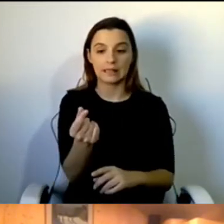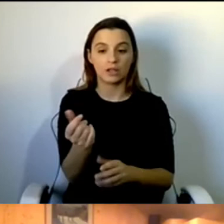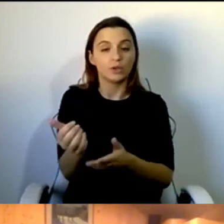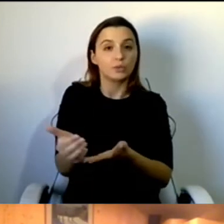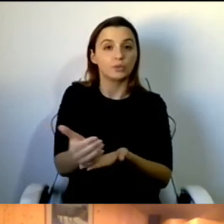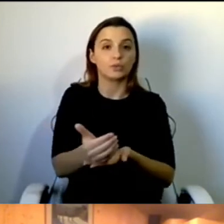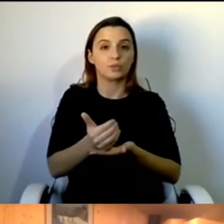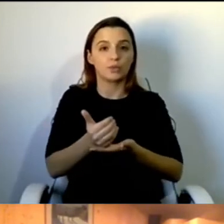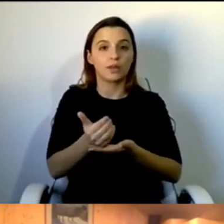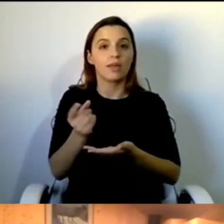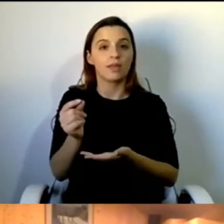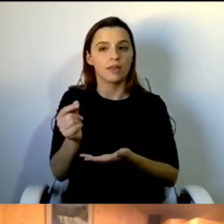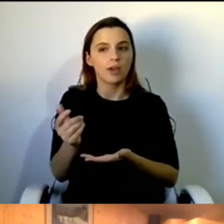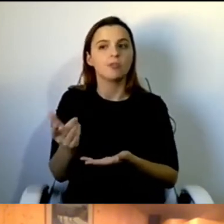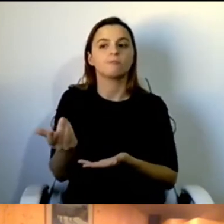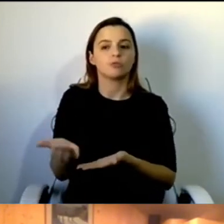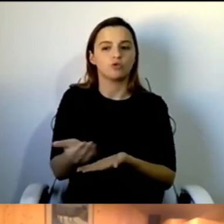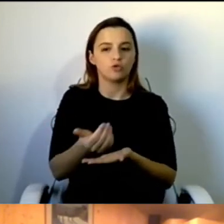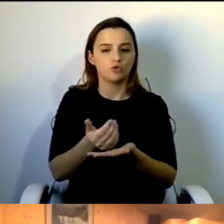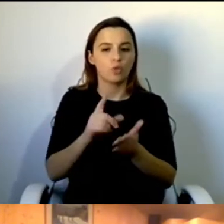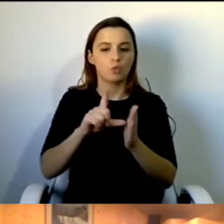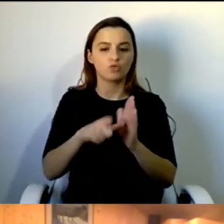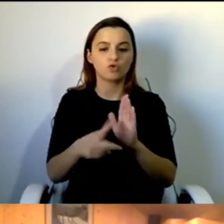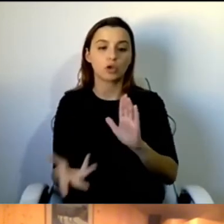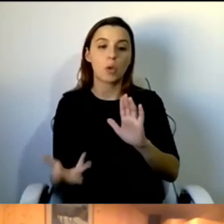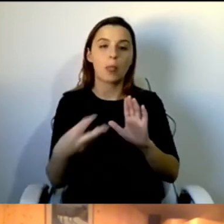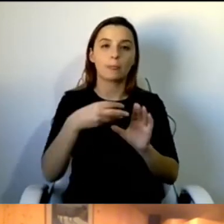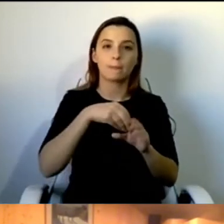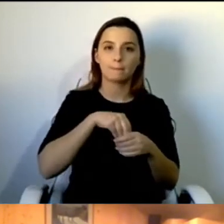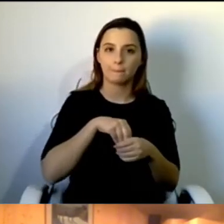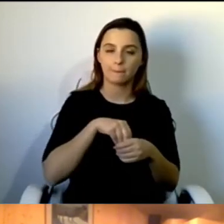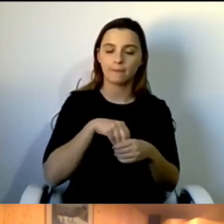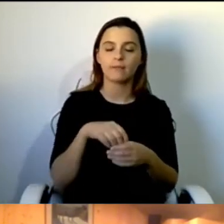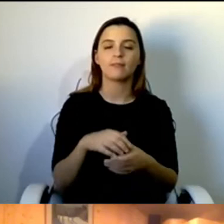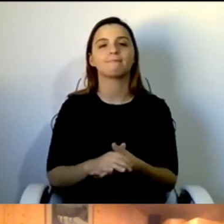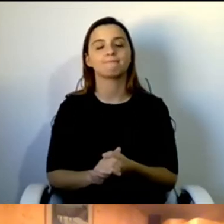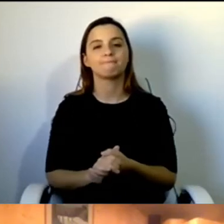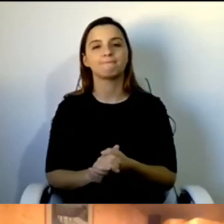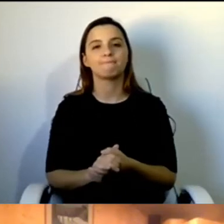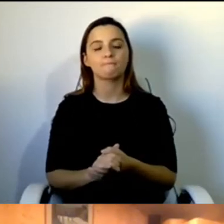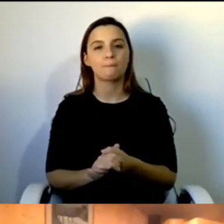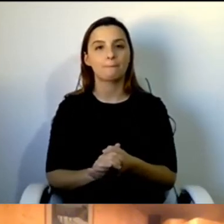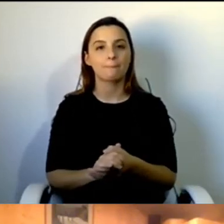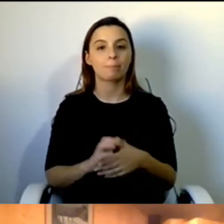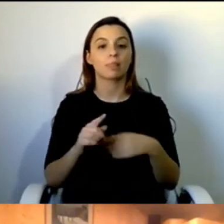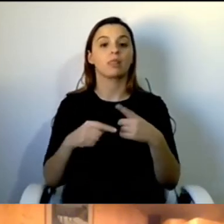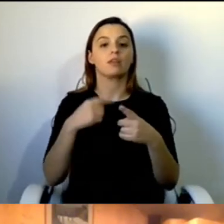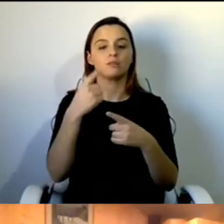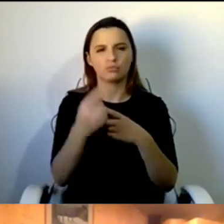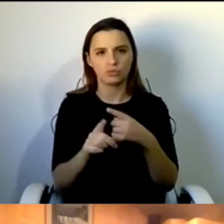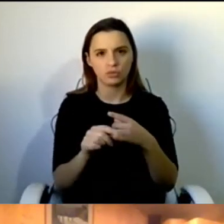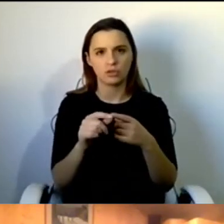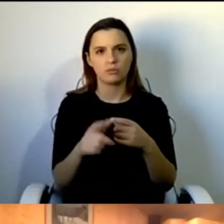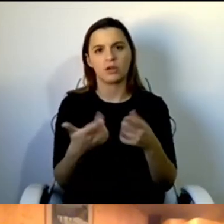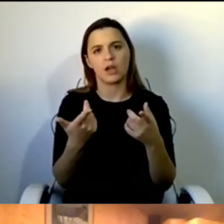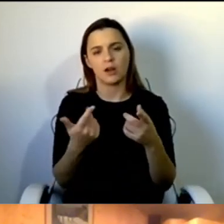to STEEL, who then still got money for the overhead, for the peer support, and for other things, training and stuff,